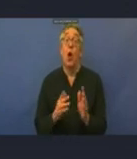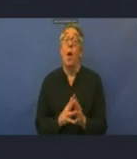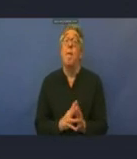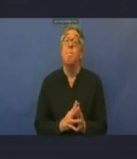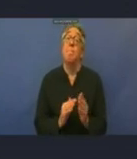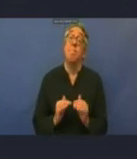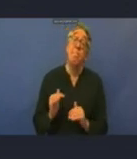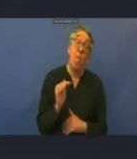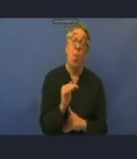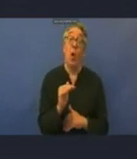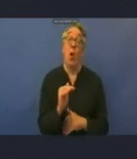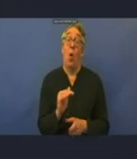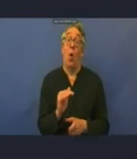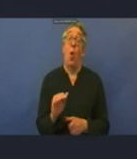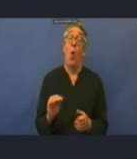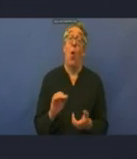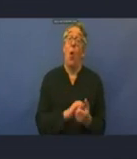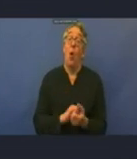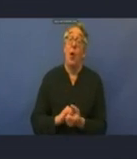countries in Region 1.